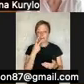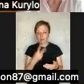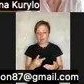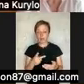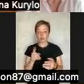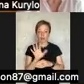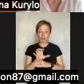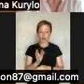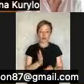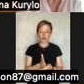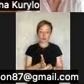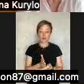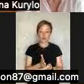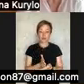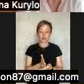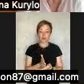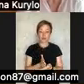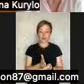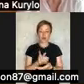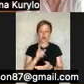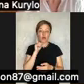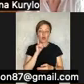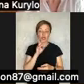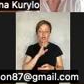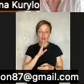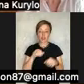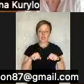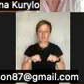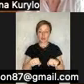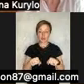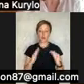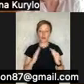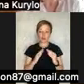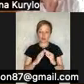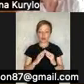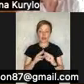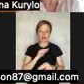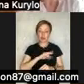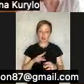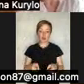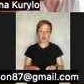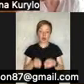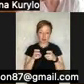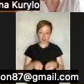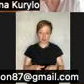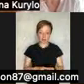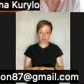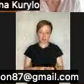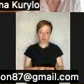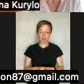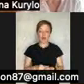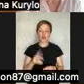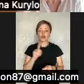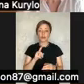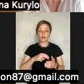with a disability. We can see in this photo a young woman with a push chair in a building with